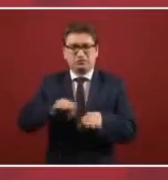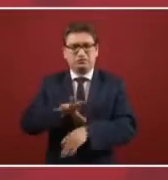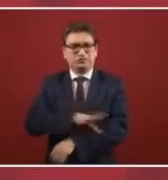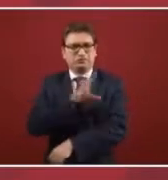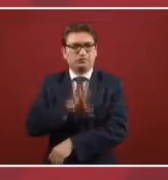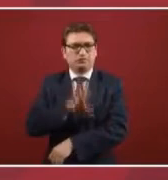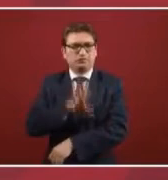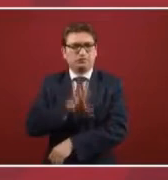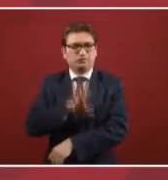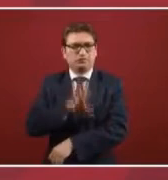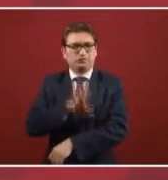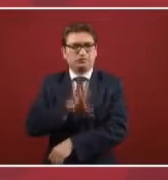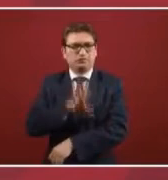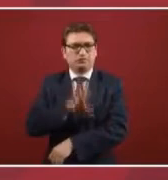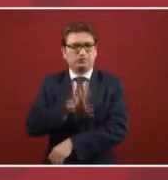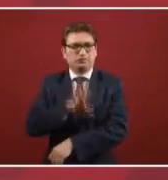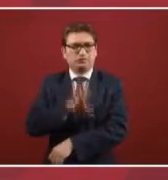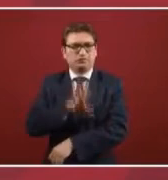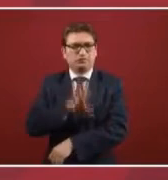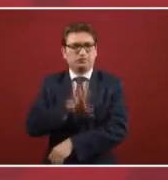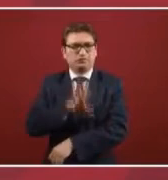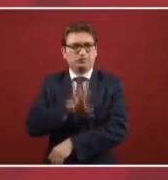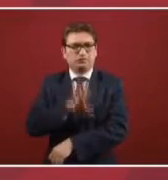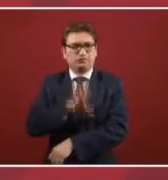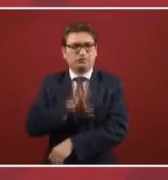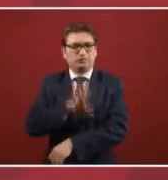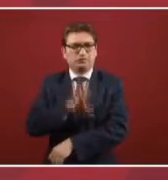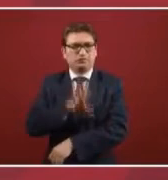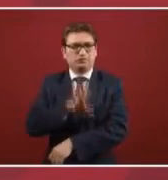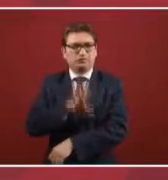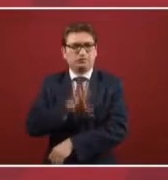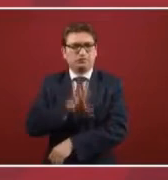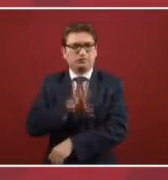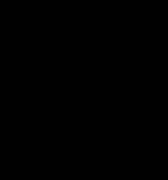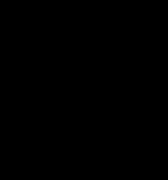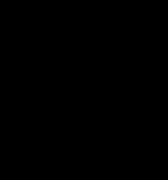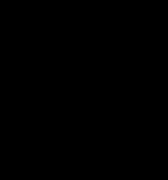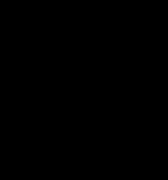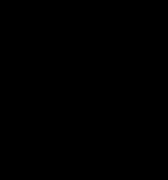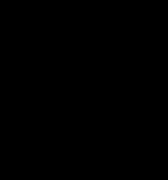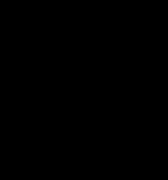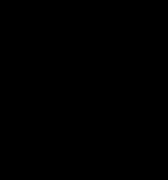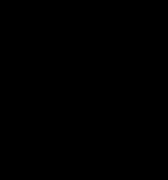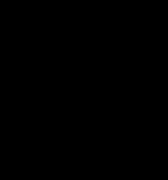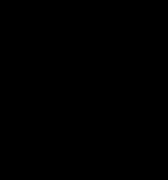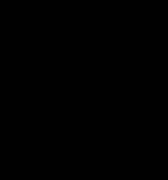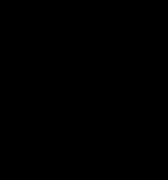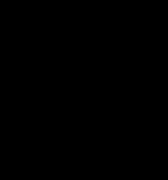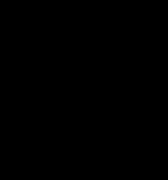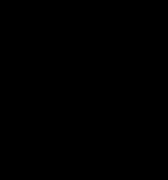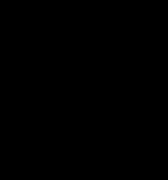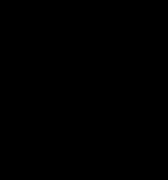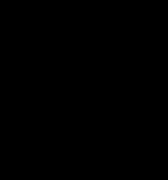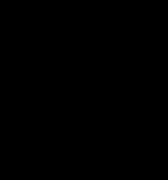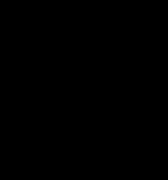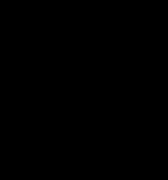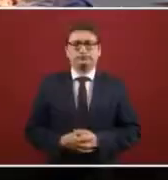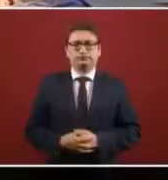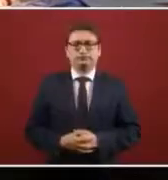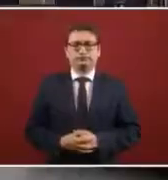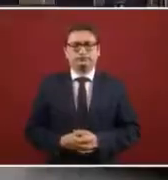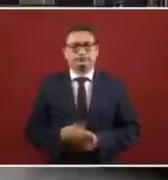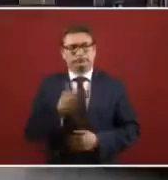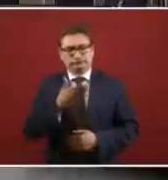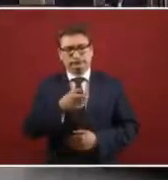trabajadores electricians. son The muy workers importantes. are very important, Tienen todo nuestro respeto. and they have all our support.